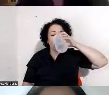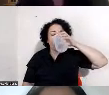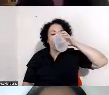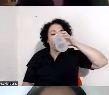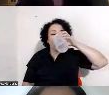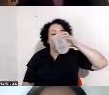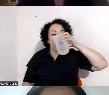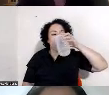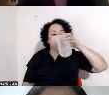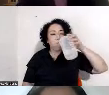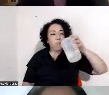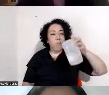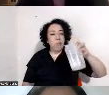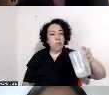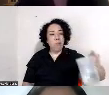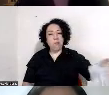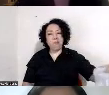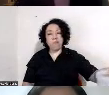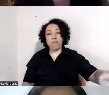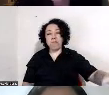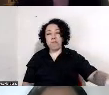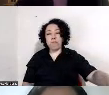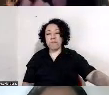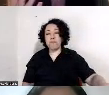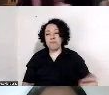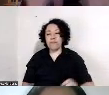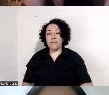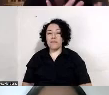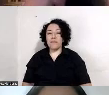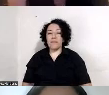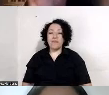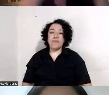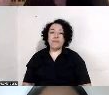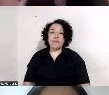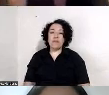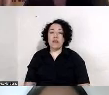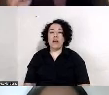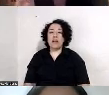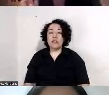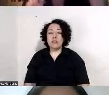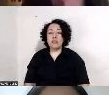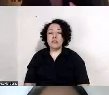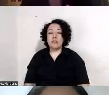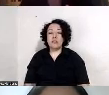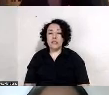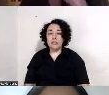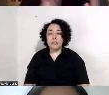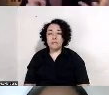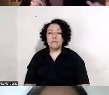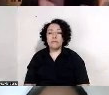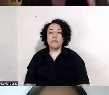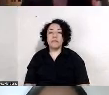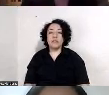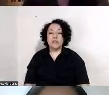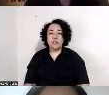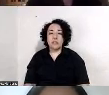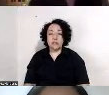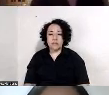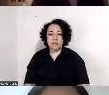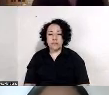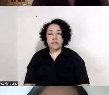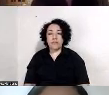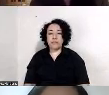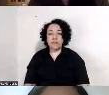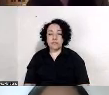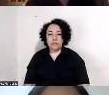indicated what had worked best for them was independent study. So again, the teachers are understanding, look at their interests, give them